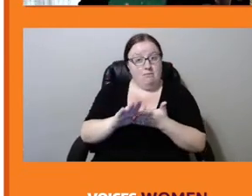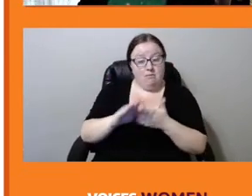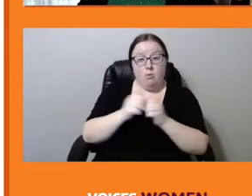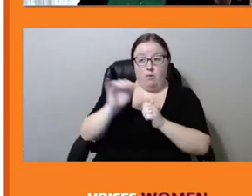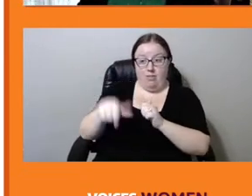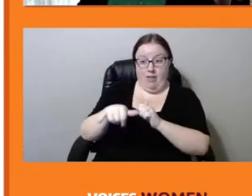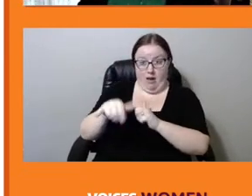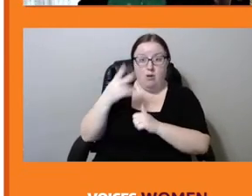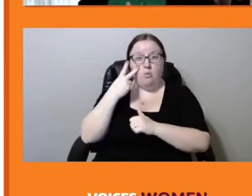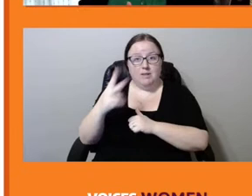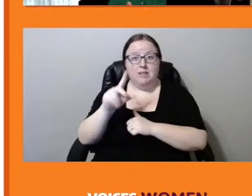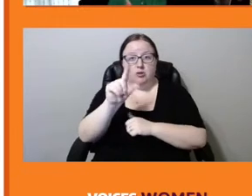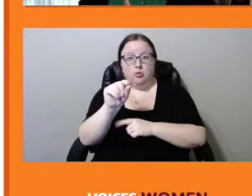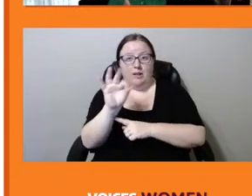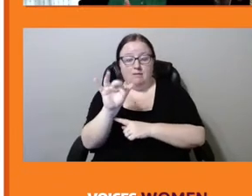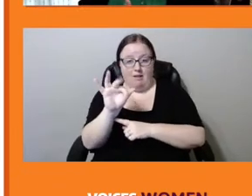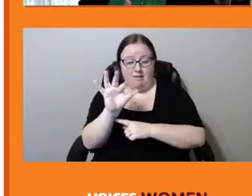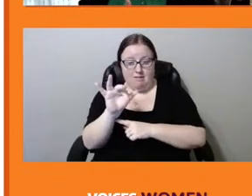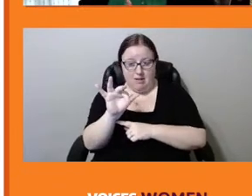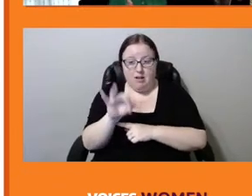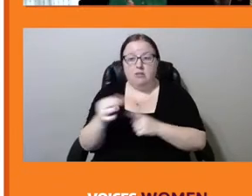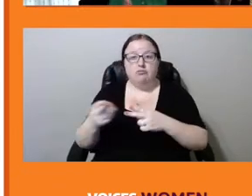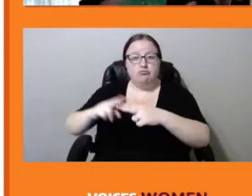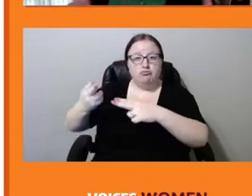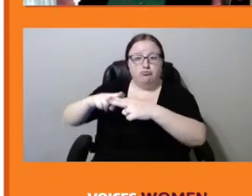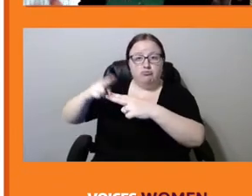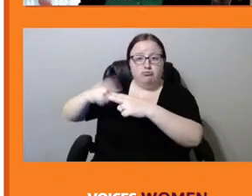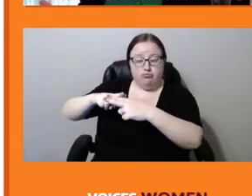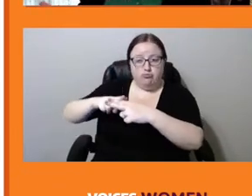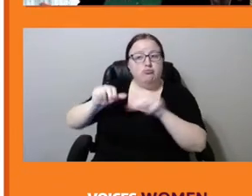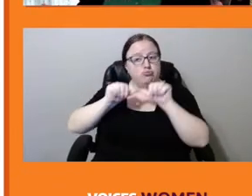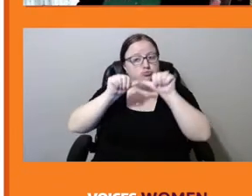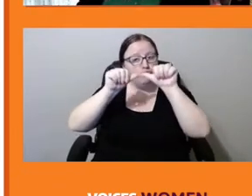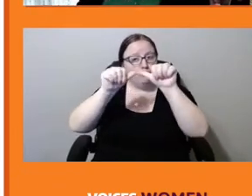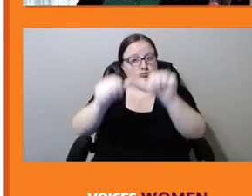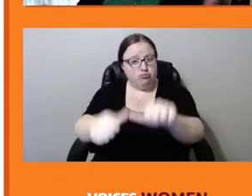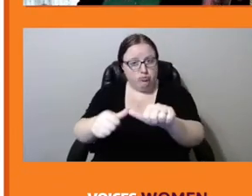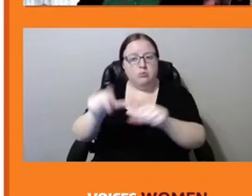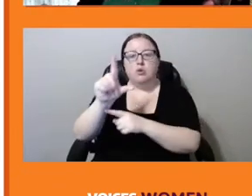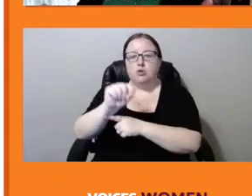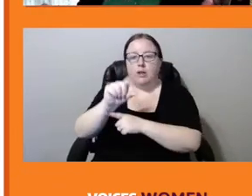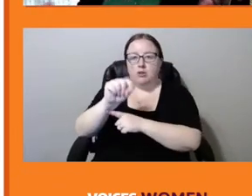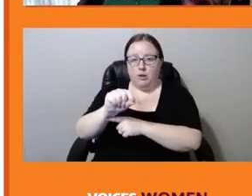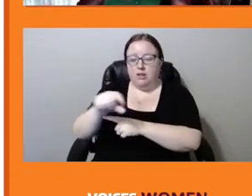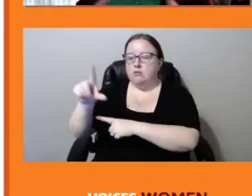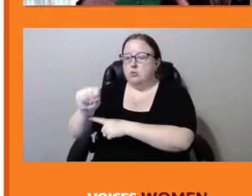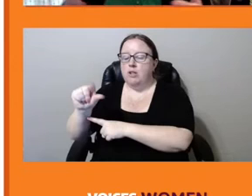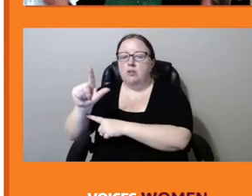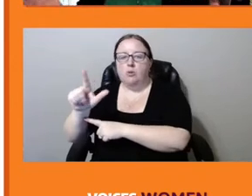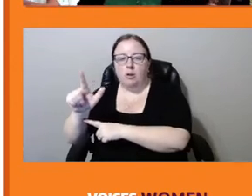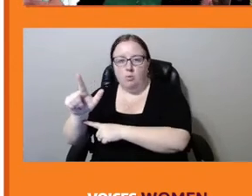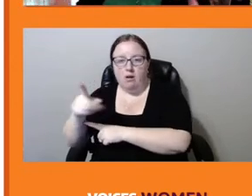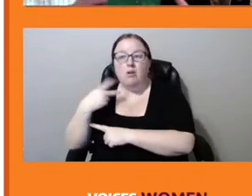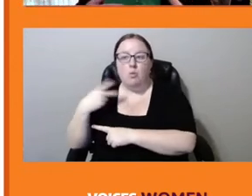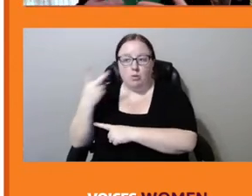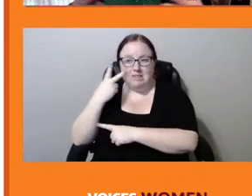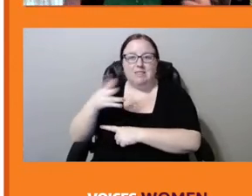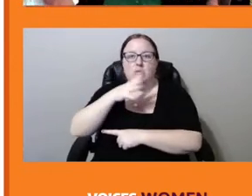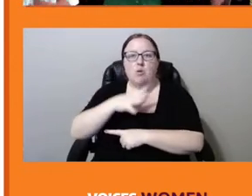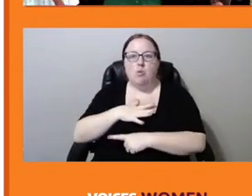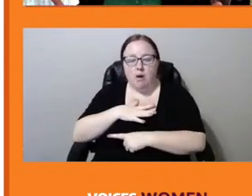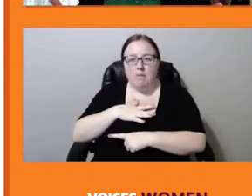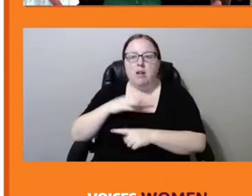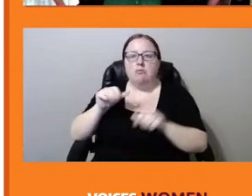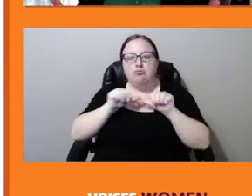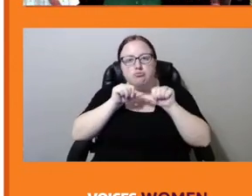that we see that from 2019, the gains that we saw that year have persisted throughout 2020 and 2021. So we are seeing women